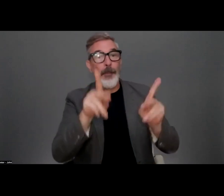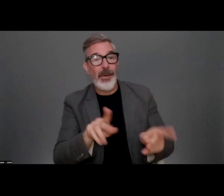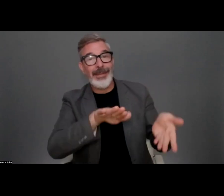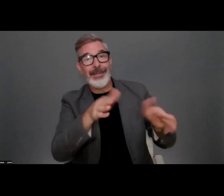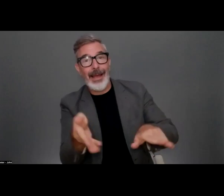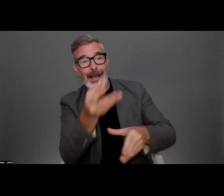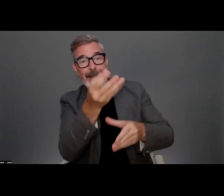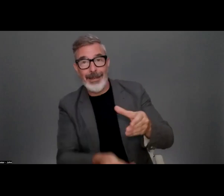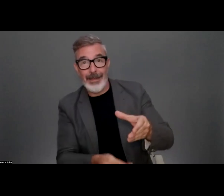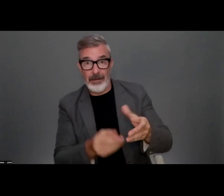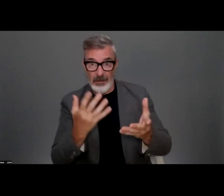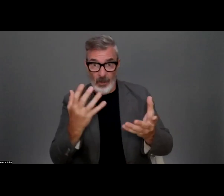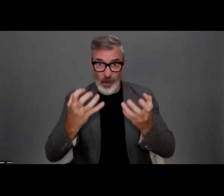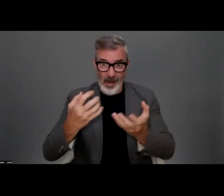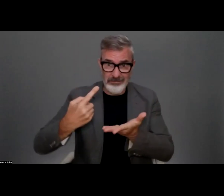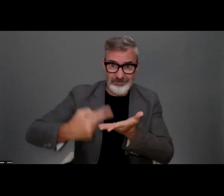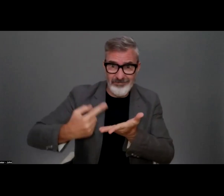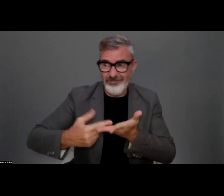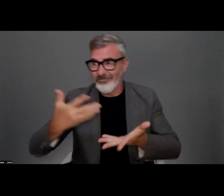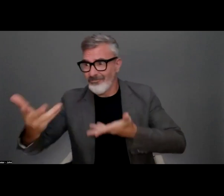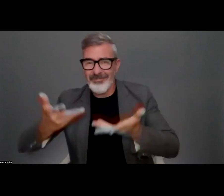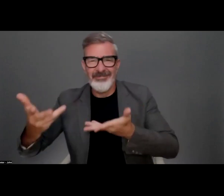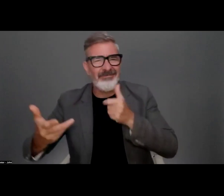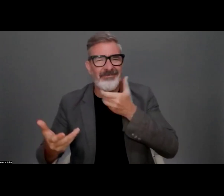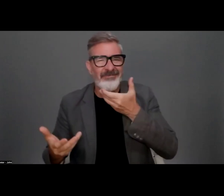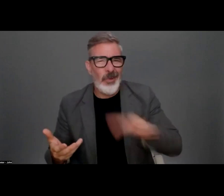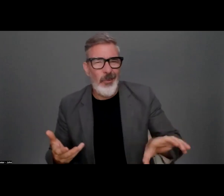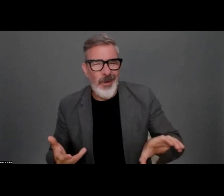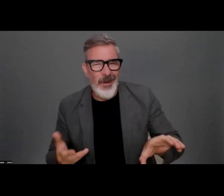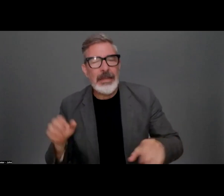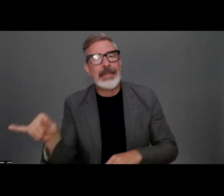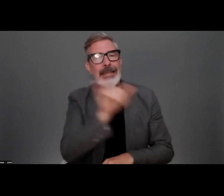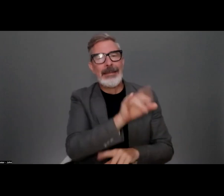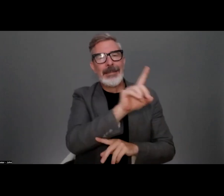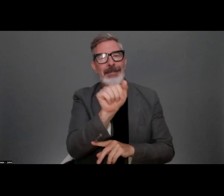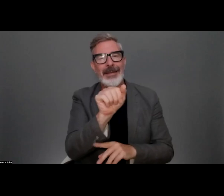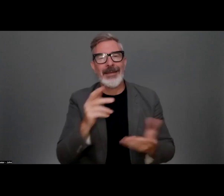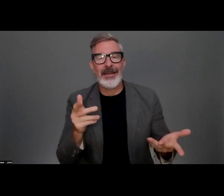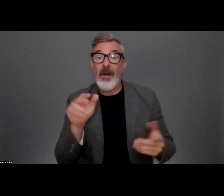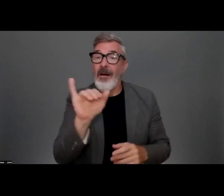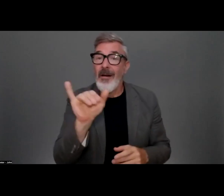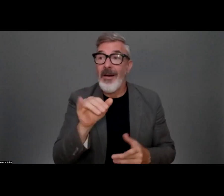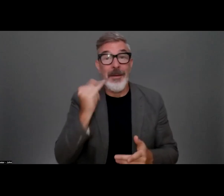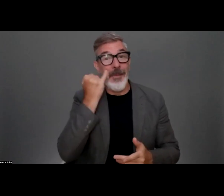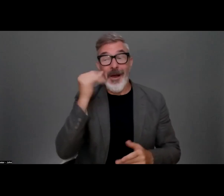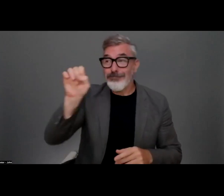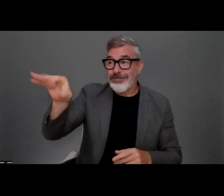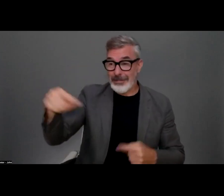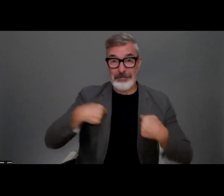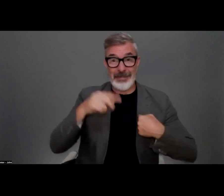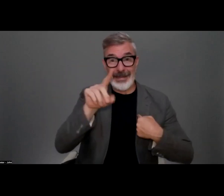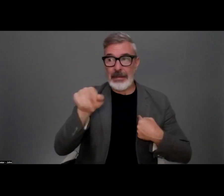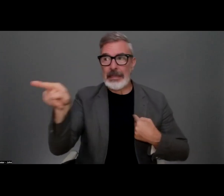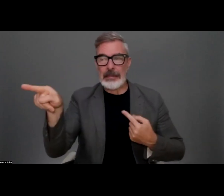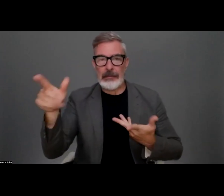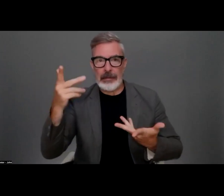know how to approach it, but they always are well-meaning. So nobody wants to offend. Nobody wants to put somebody in an